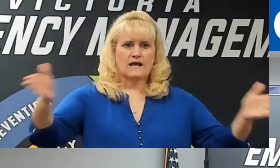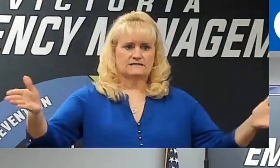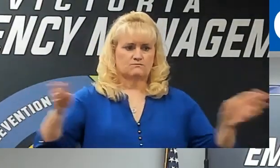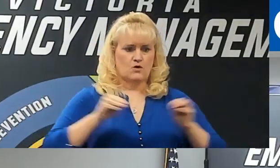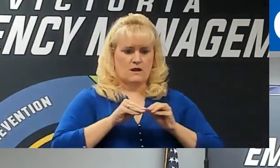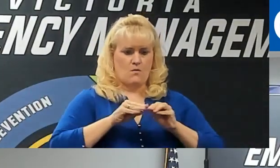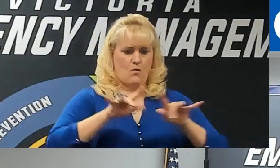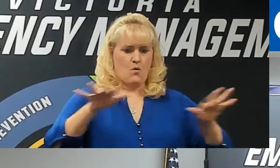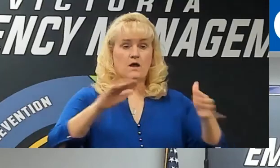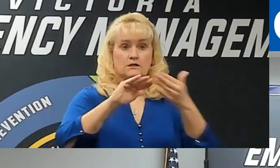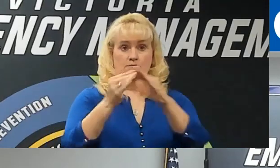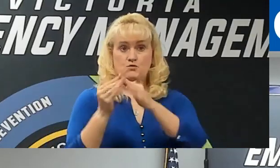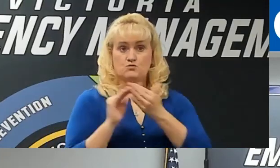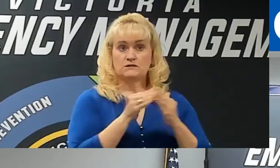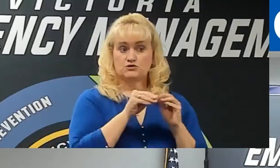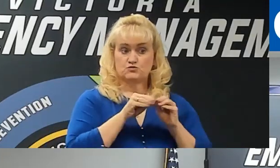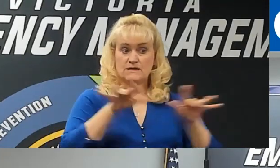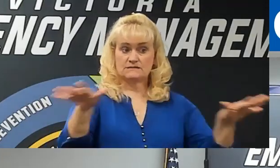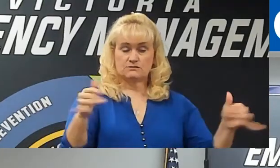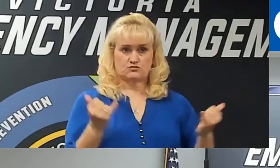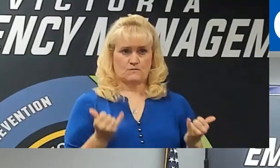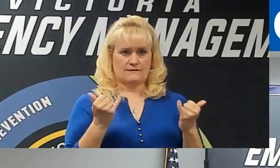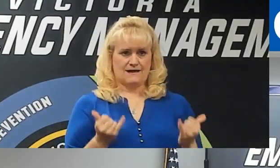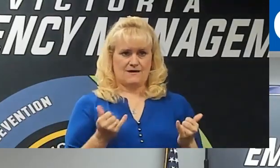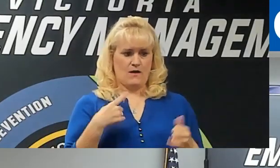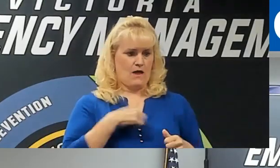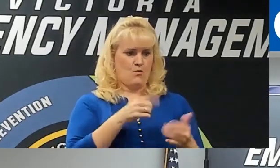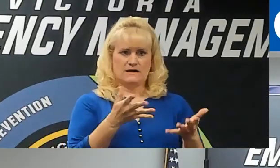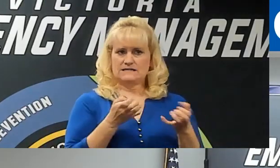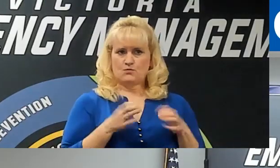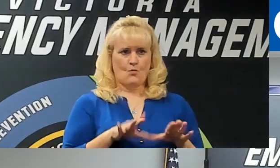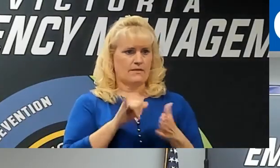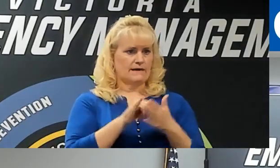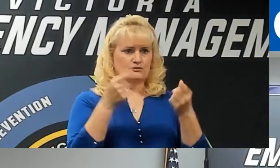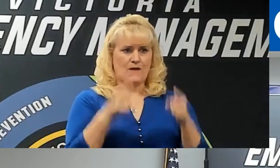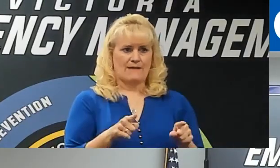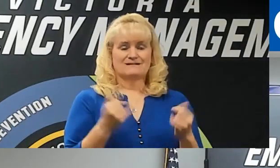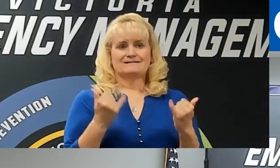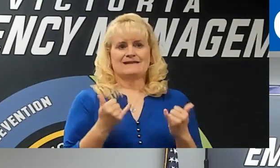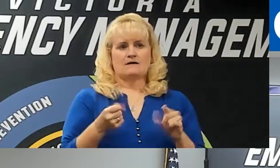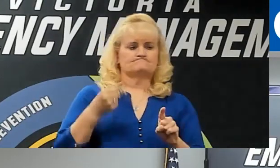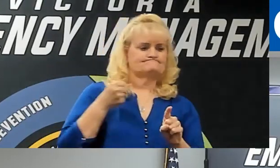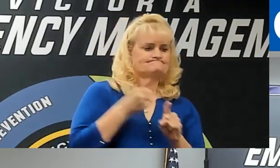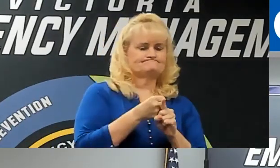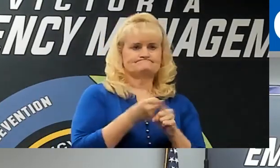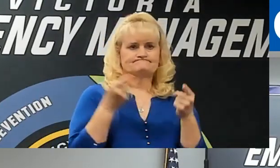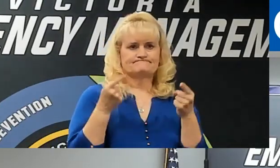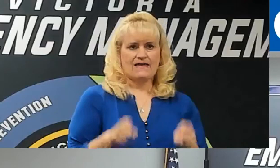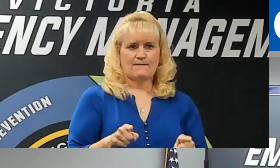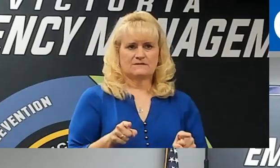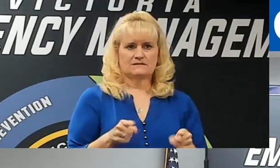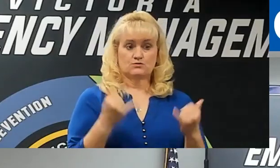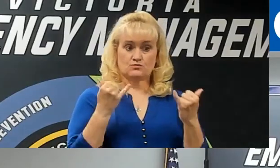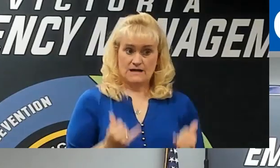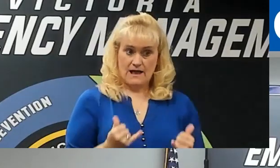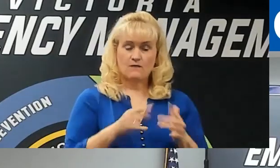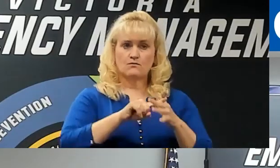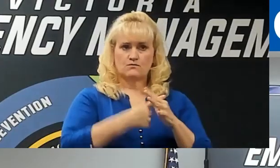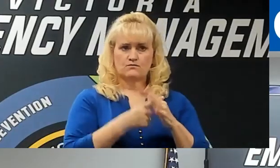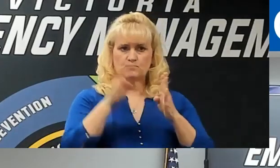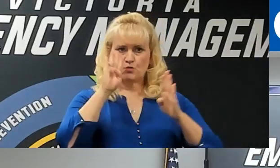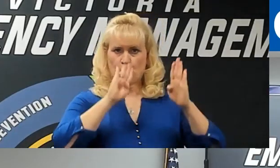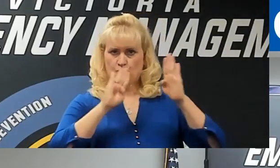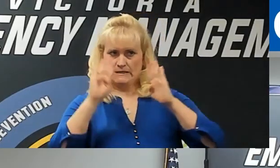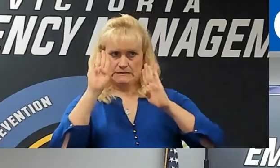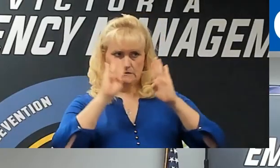I told you in the very beginning that that's the thing that we didn't want to be at, and that's when we would start worrying, and that's when that things